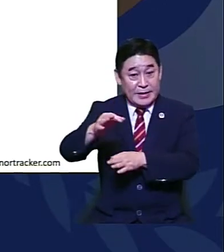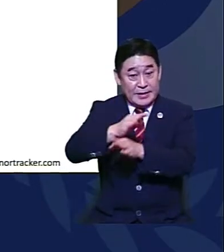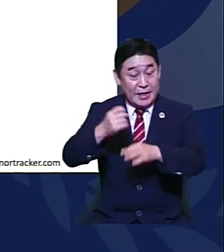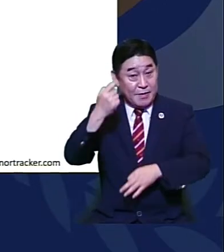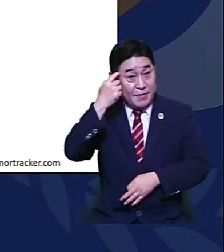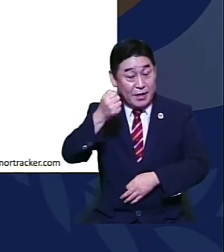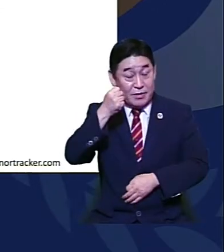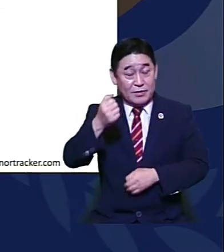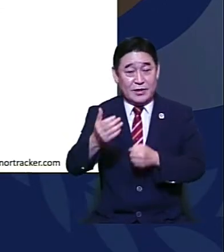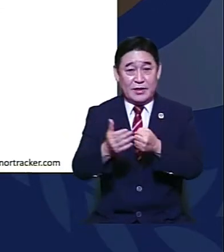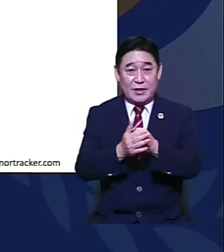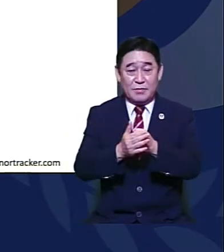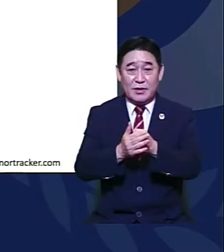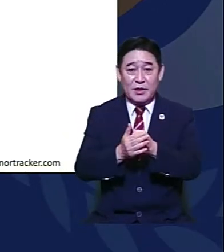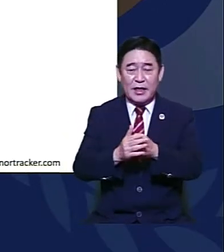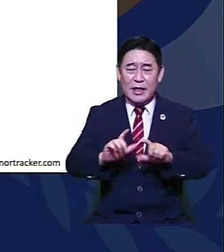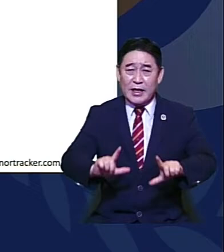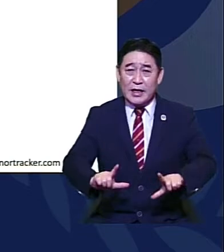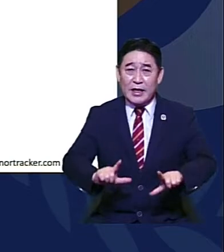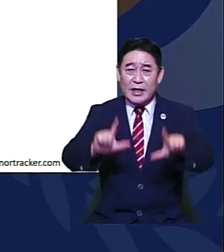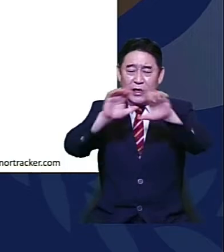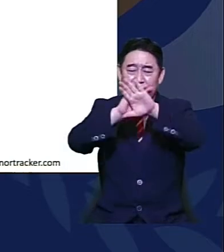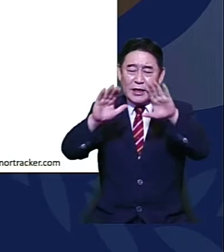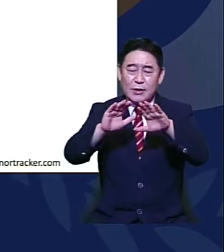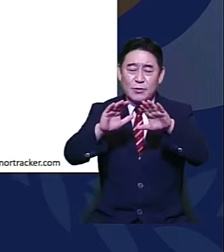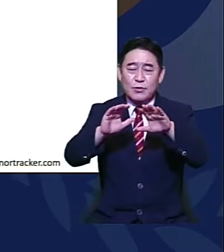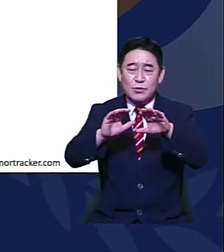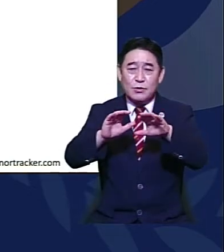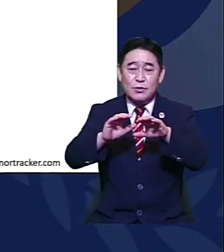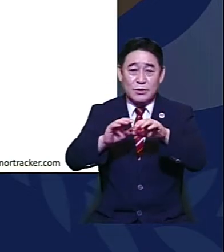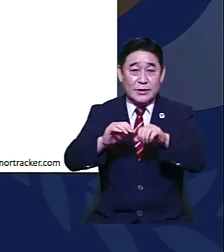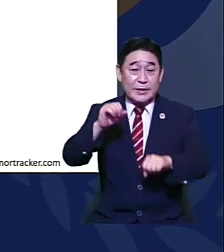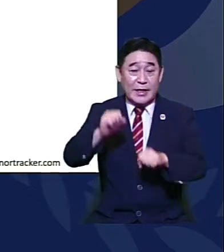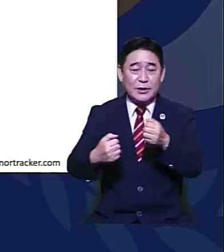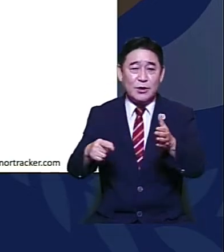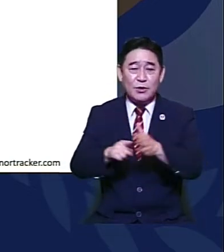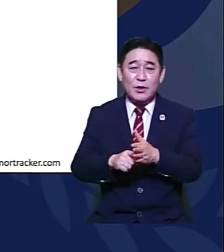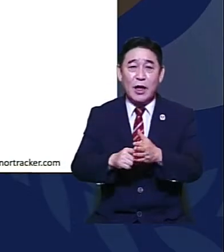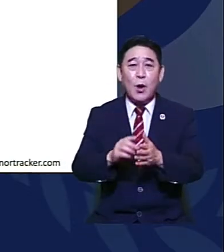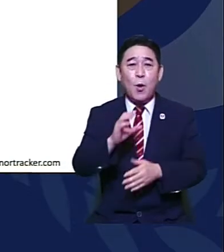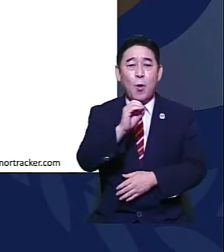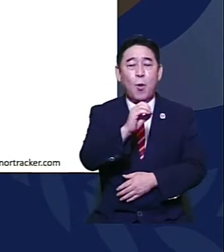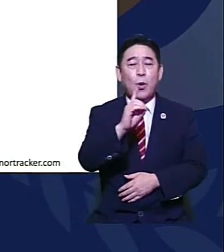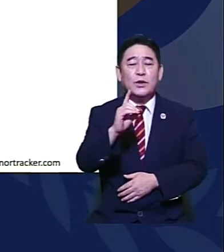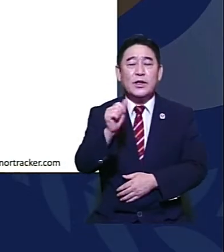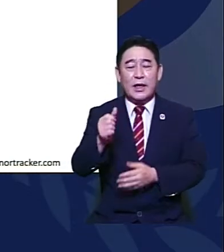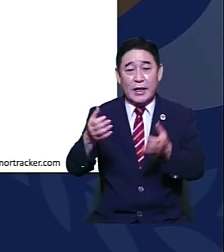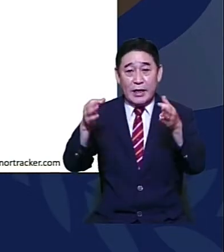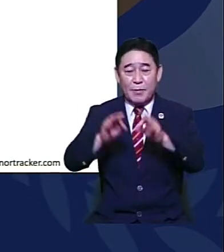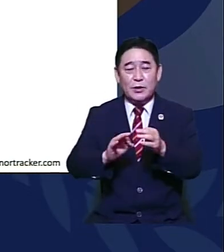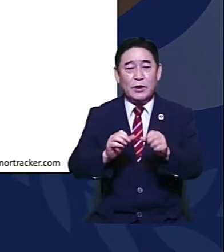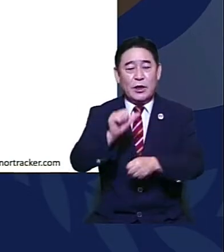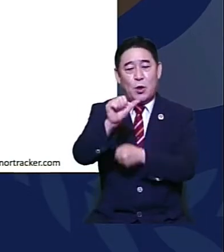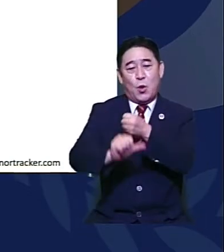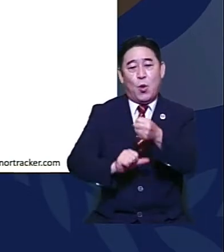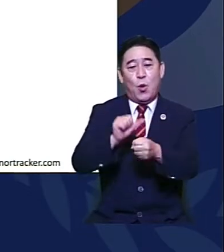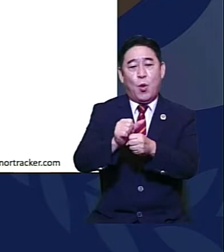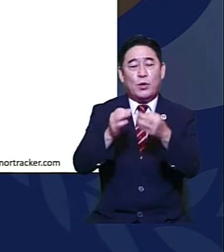to climate action more than tripled in 5 years.